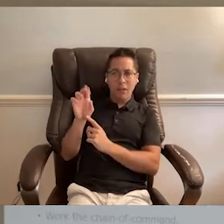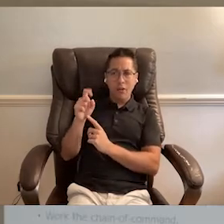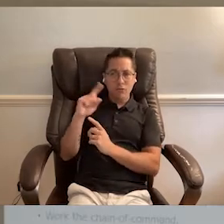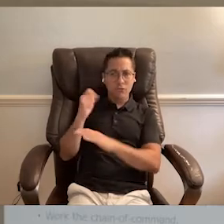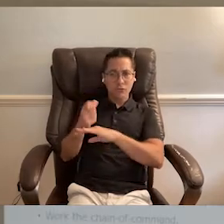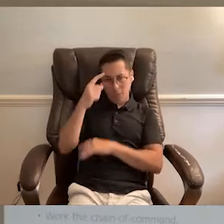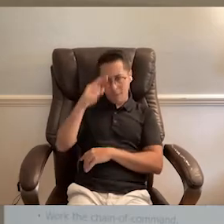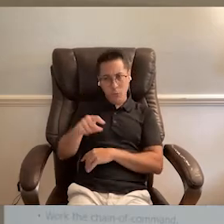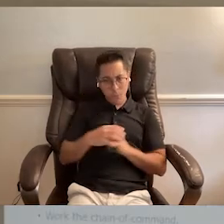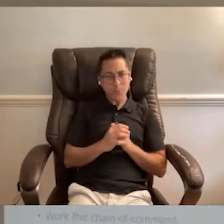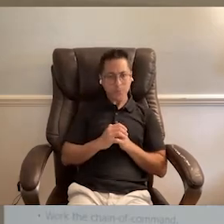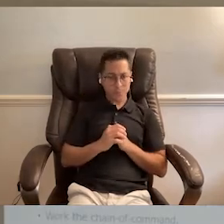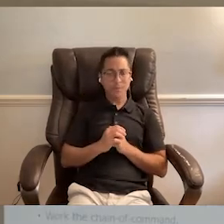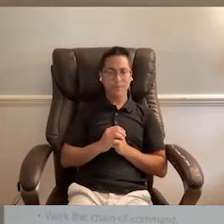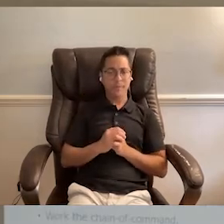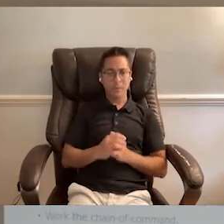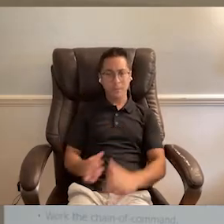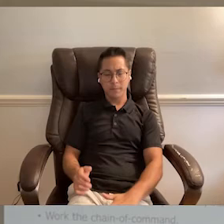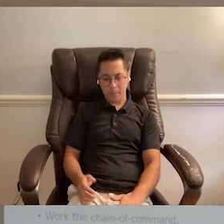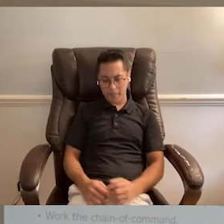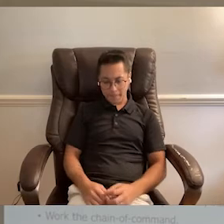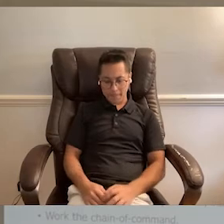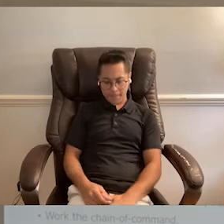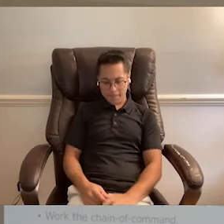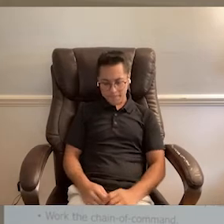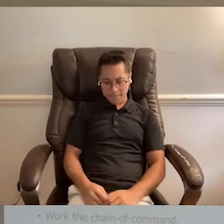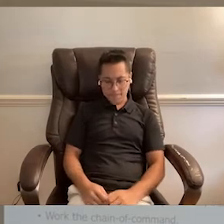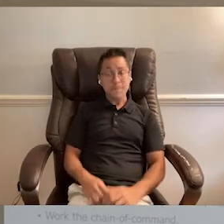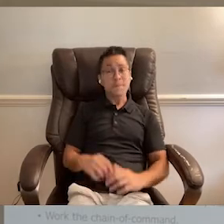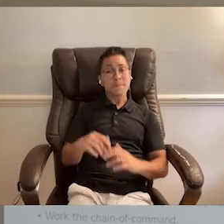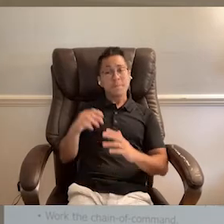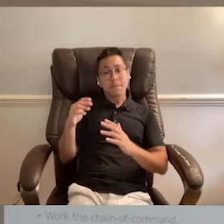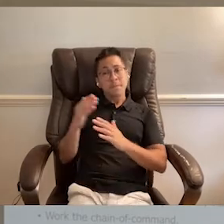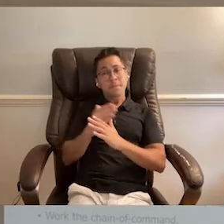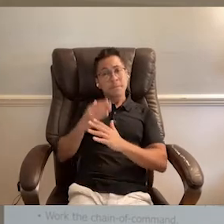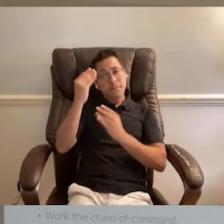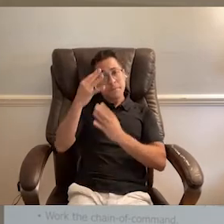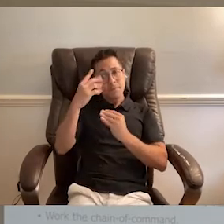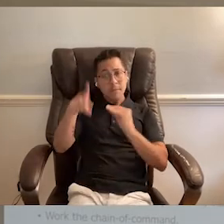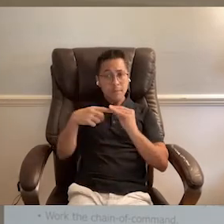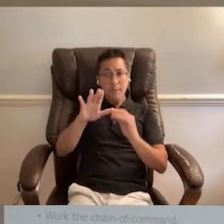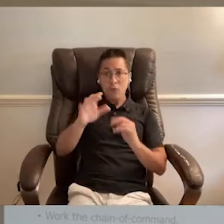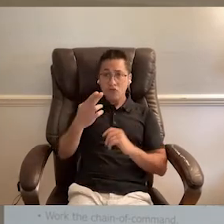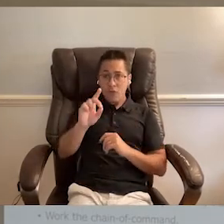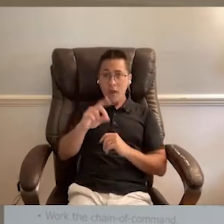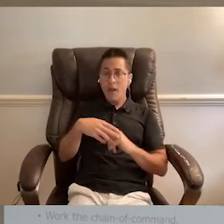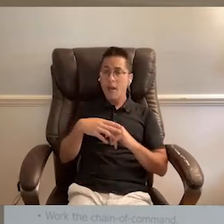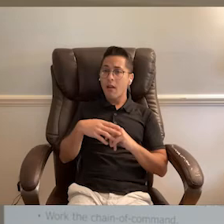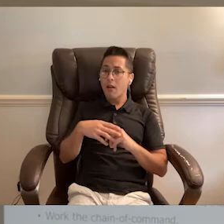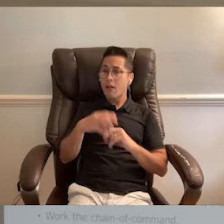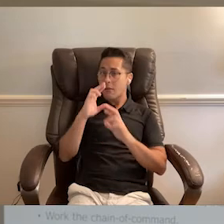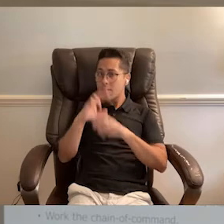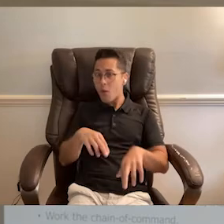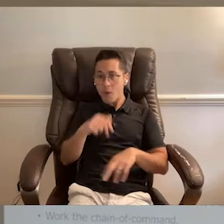Okay. Share information about your child, including private reports, work the chain of command,